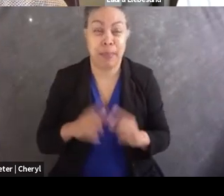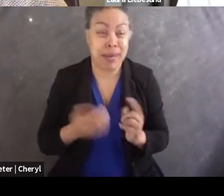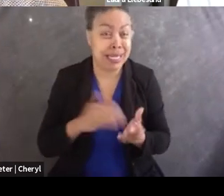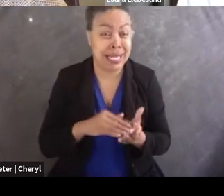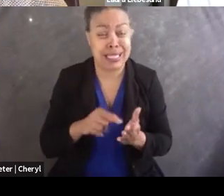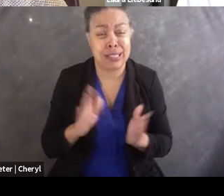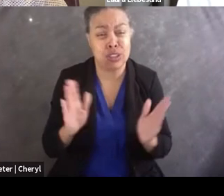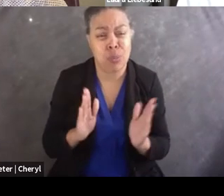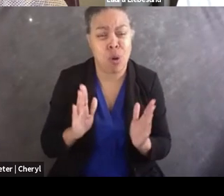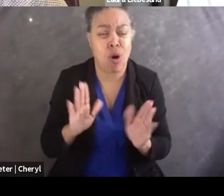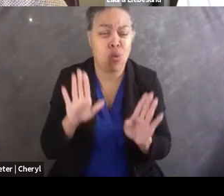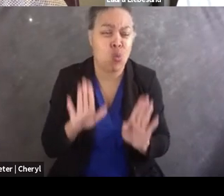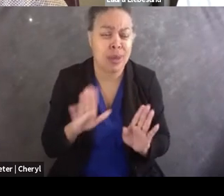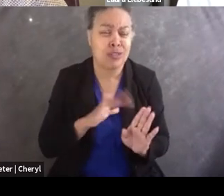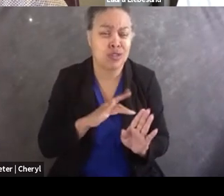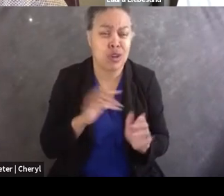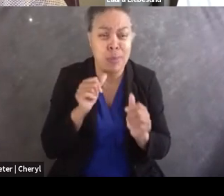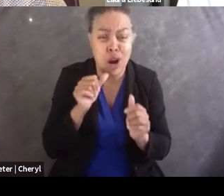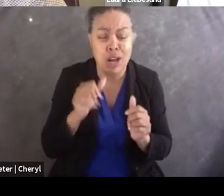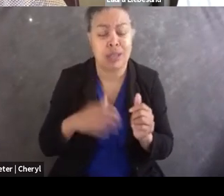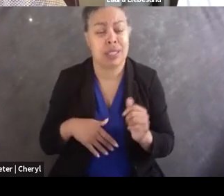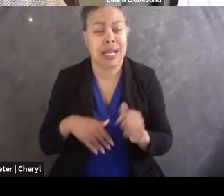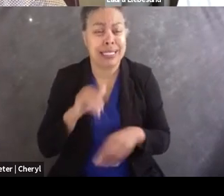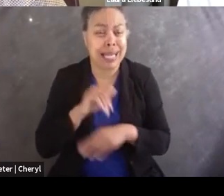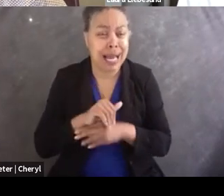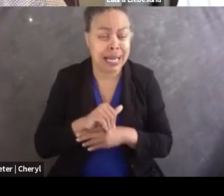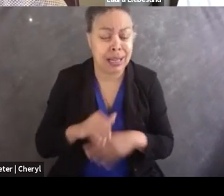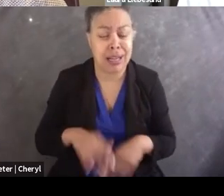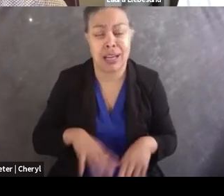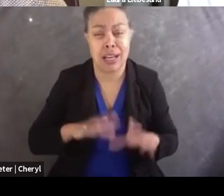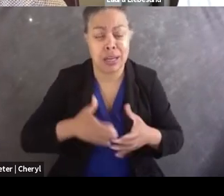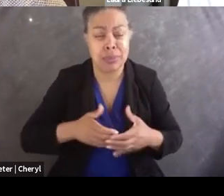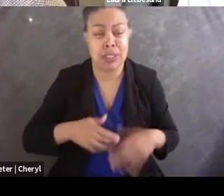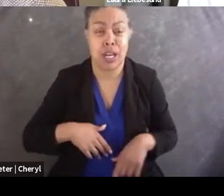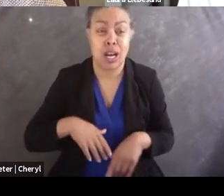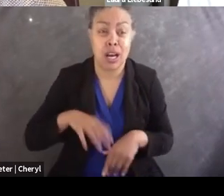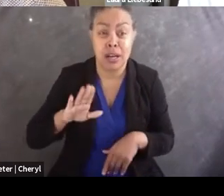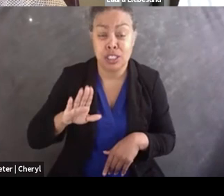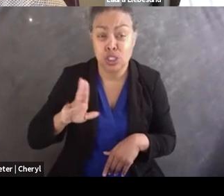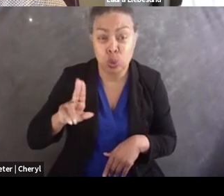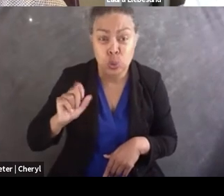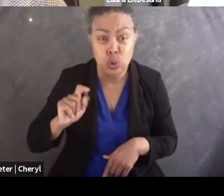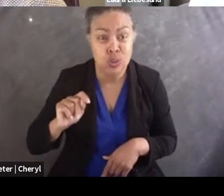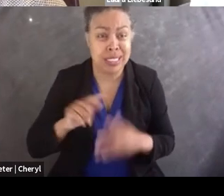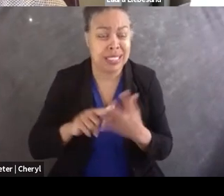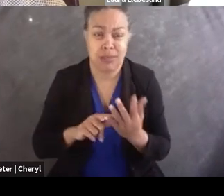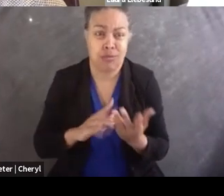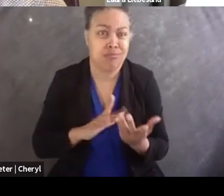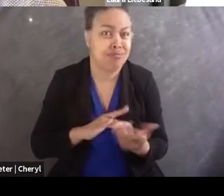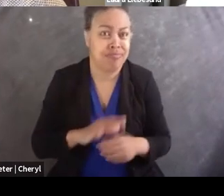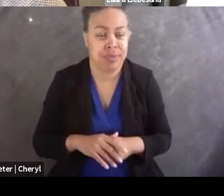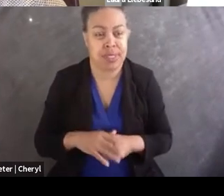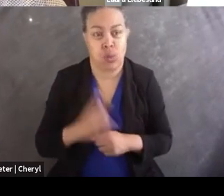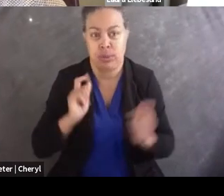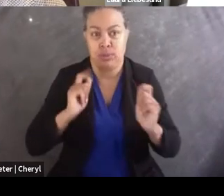wonderful bars and nightclubs were like on 9th Street, U Street. And, you know, one last thing about that interview, one surprising thing